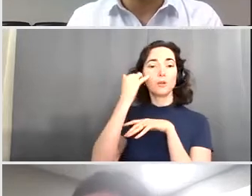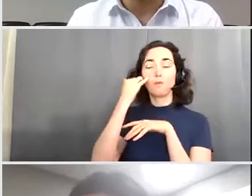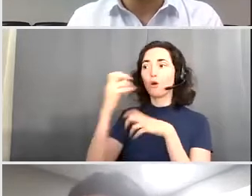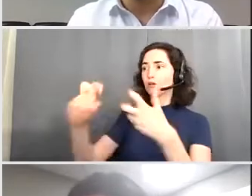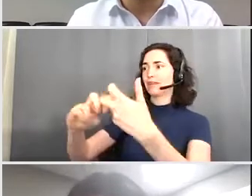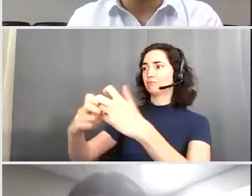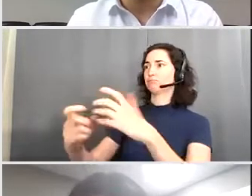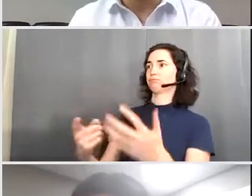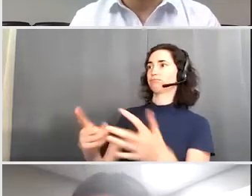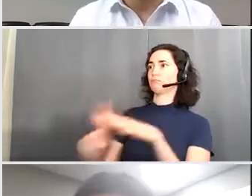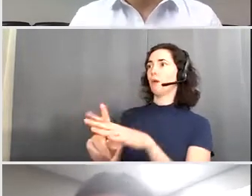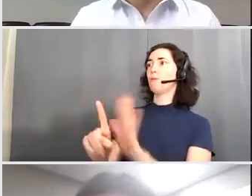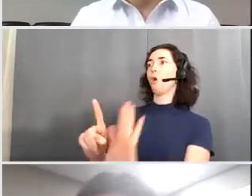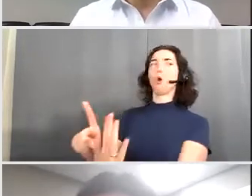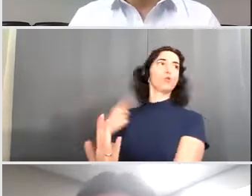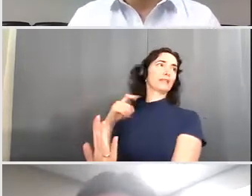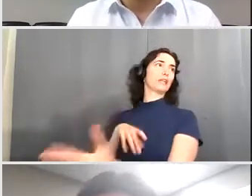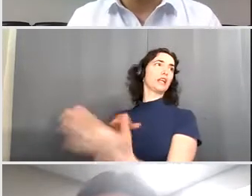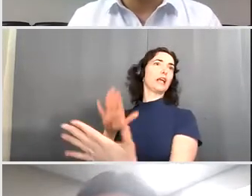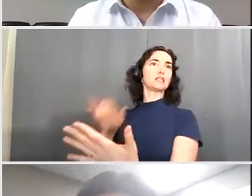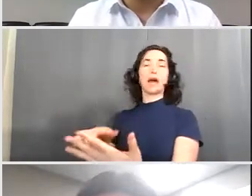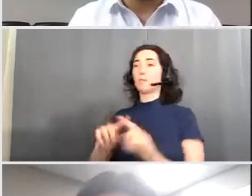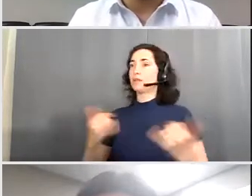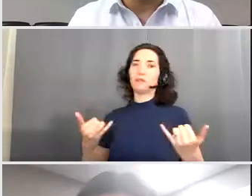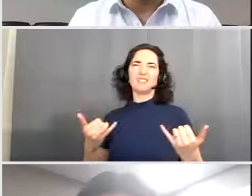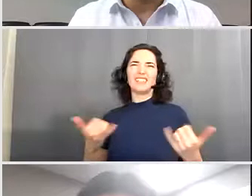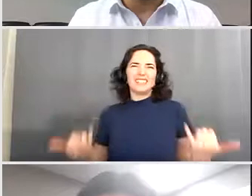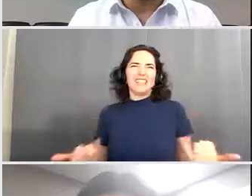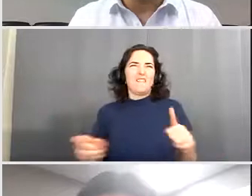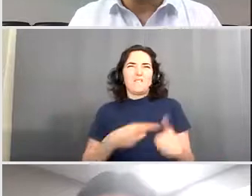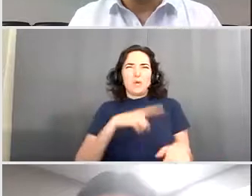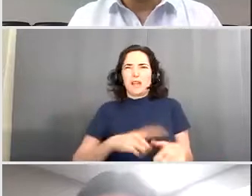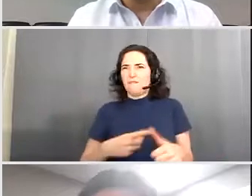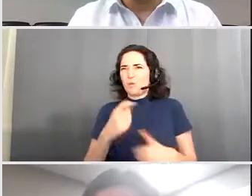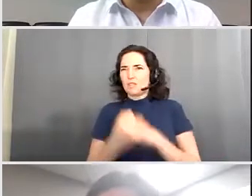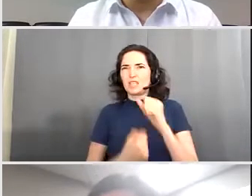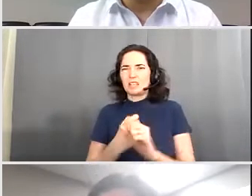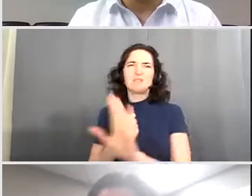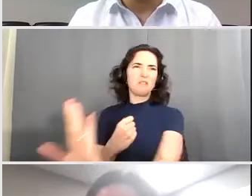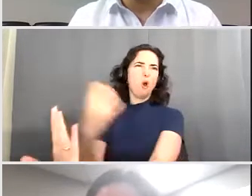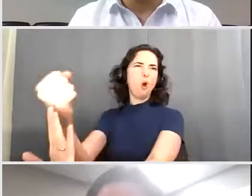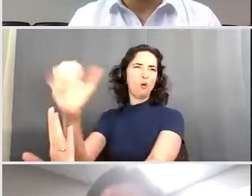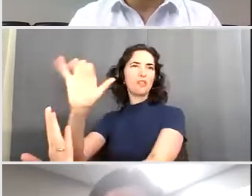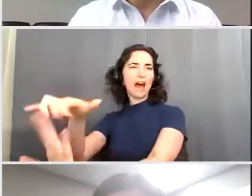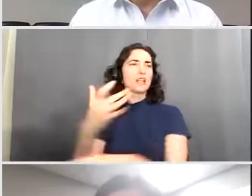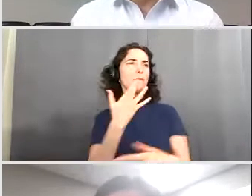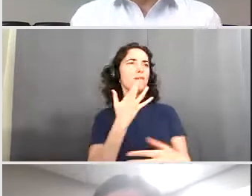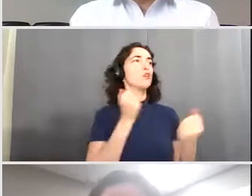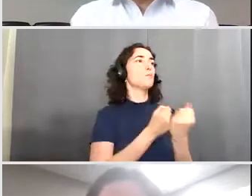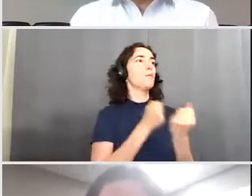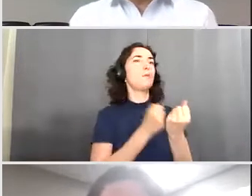compelled to take those types of positions. But right now, since it's our first time to kind of do this, we wanted to be more supportive than